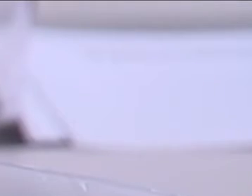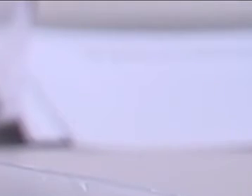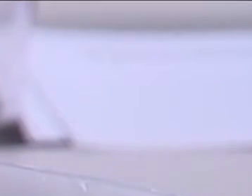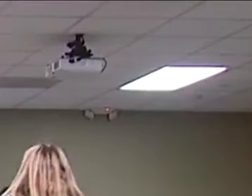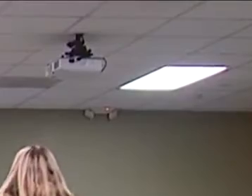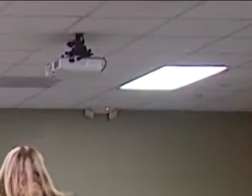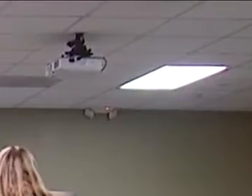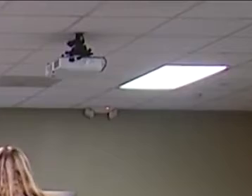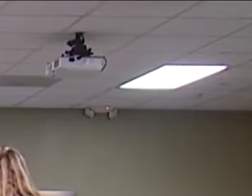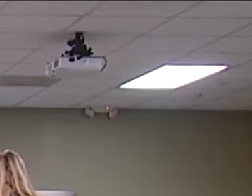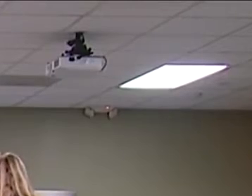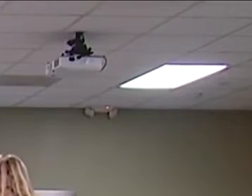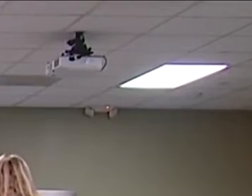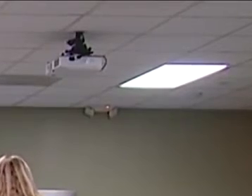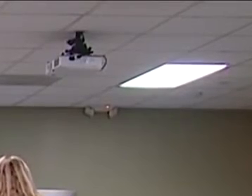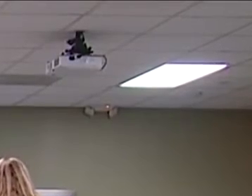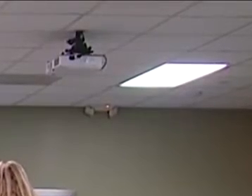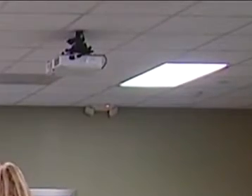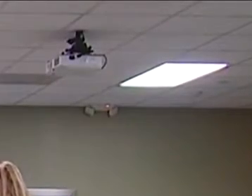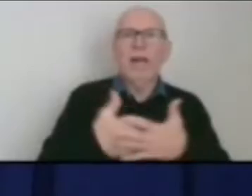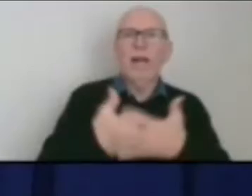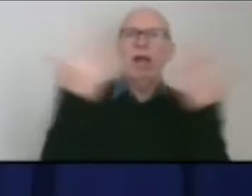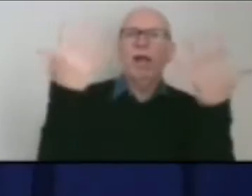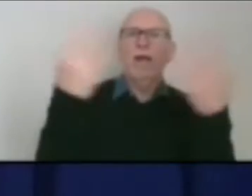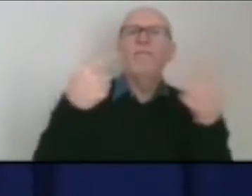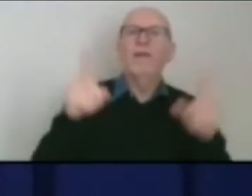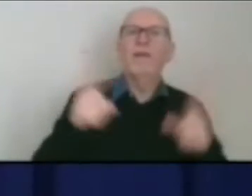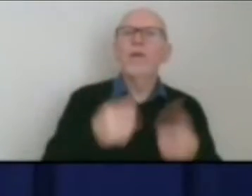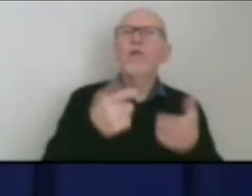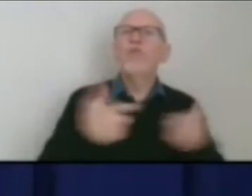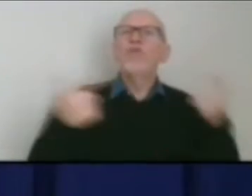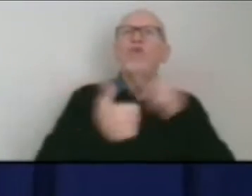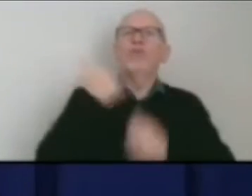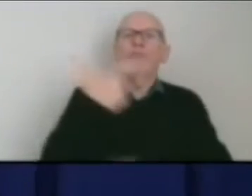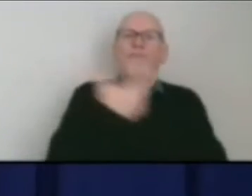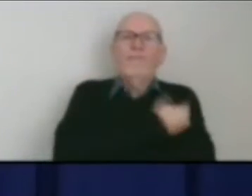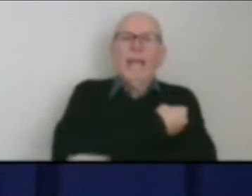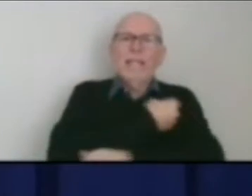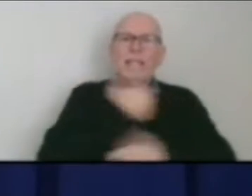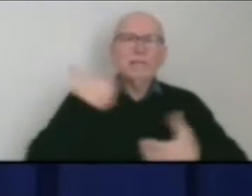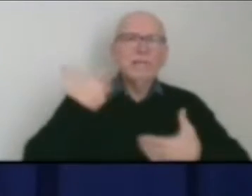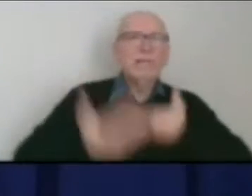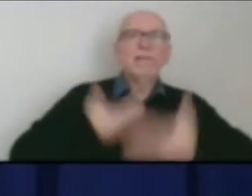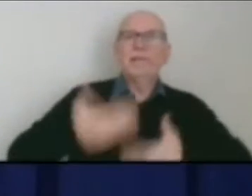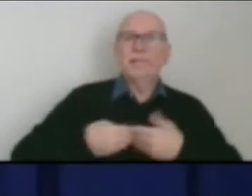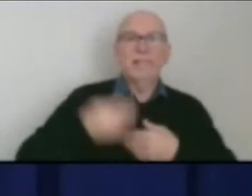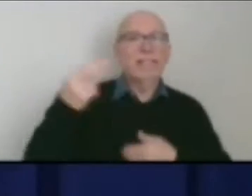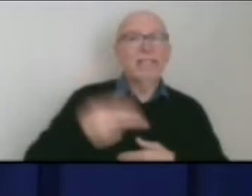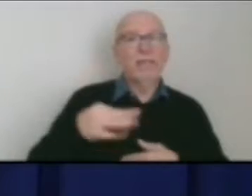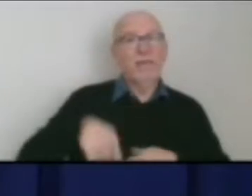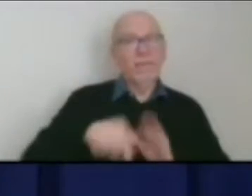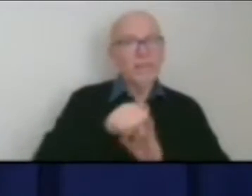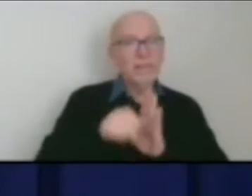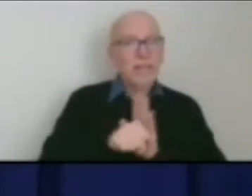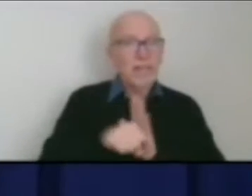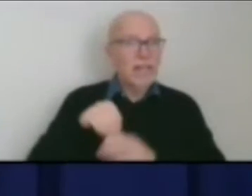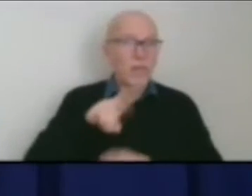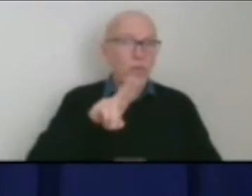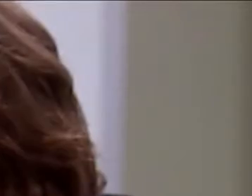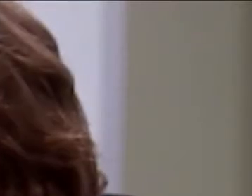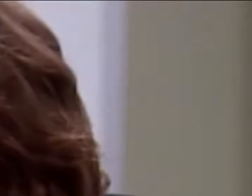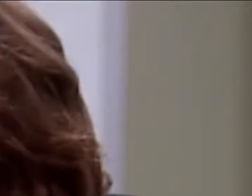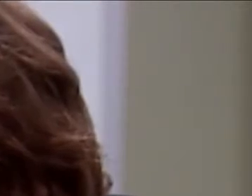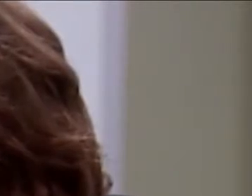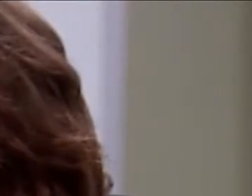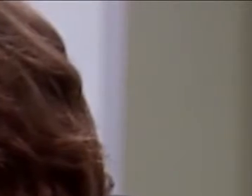place in Indiana. This is the largest vaccine effort in the history of the state, in the history of the United States, I would say in the history of the